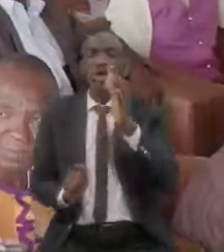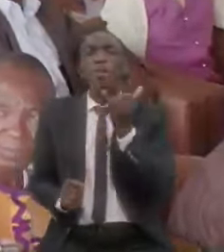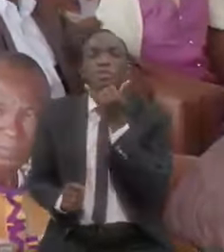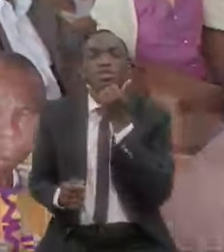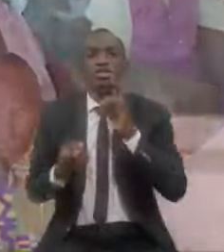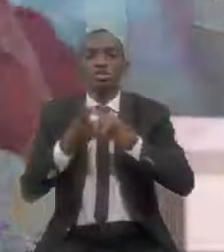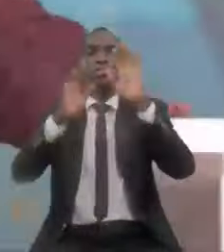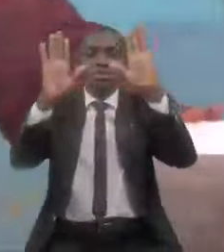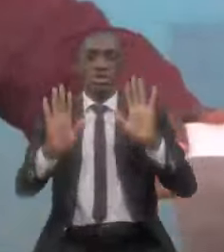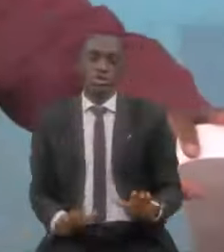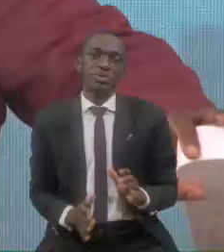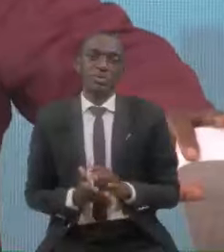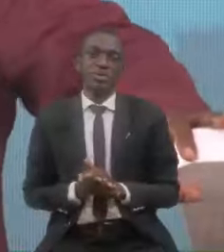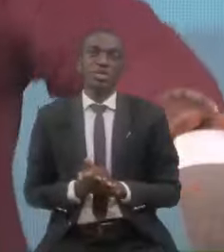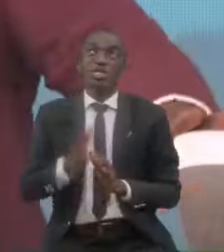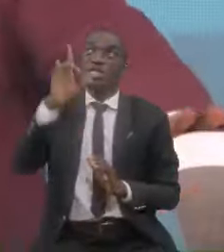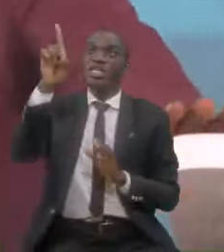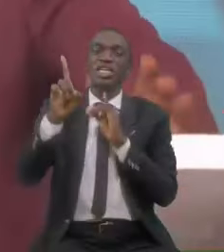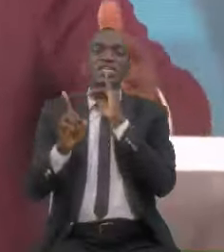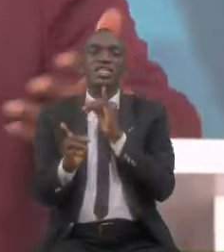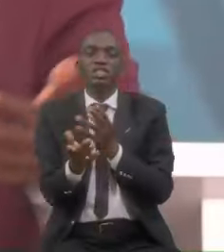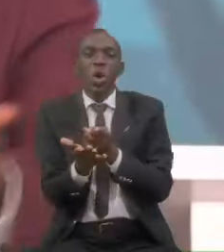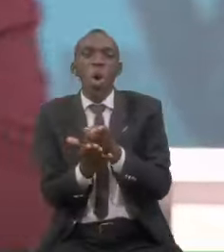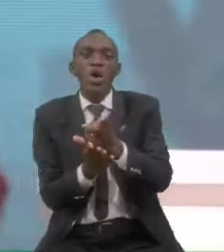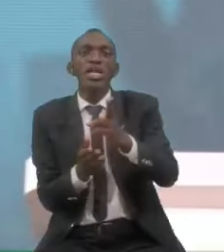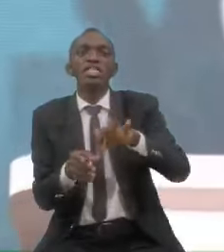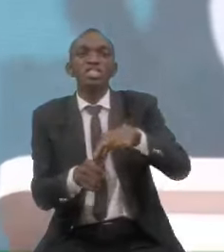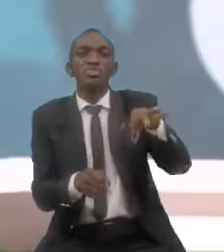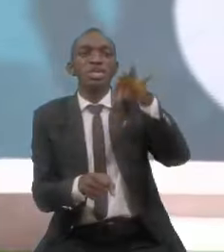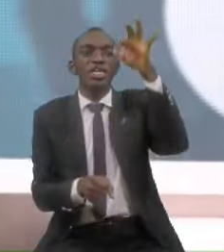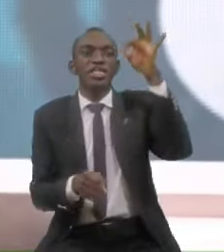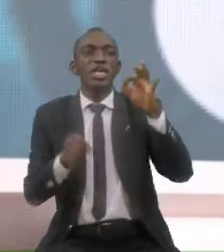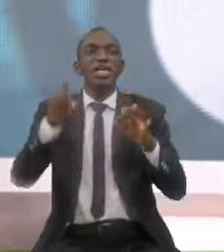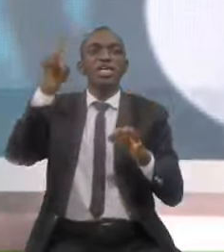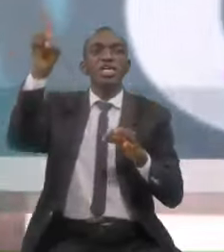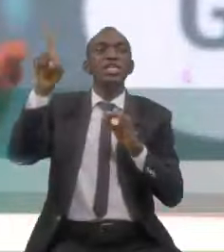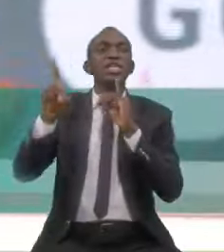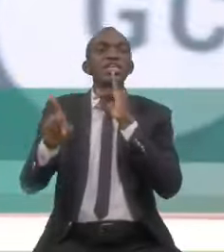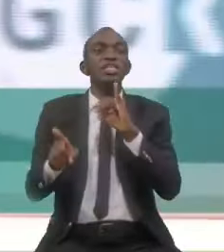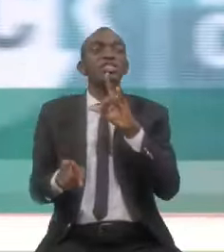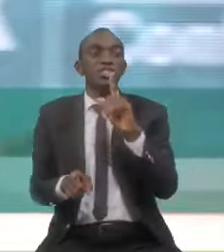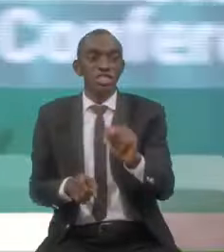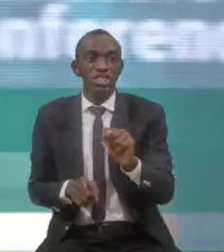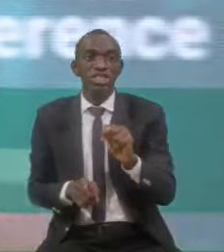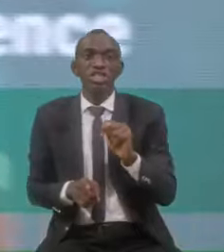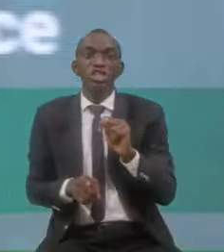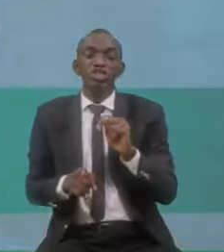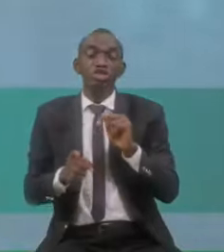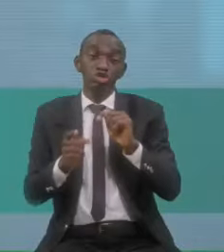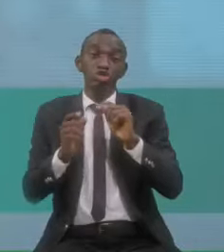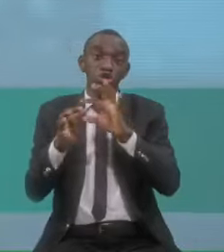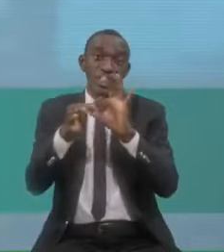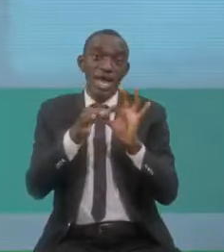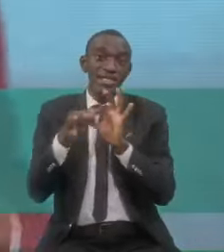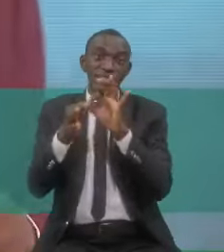the truthful spirit. He is the uniting spirit. The uniting